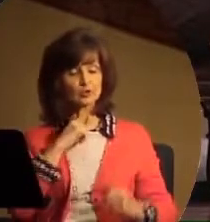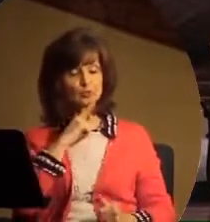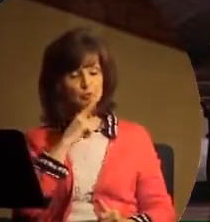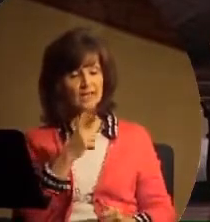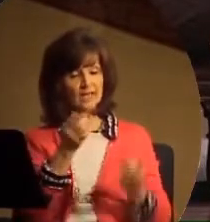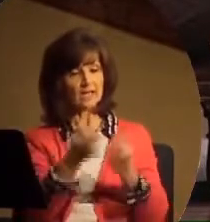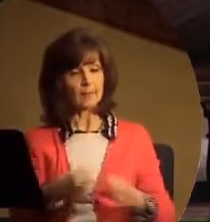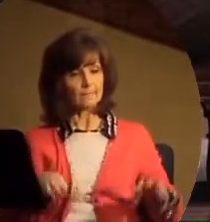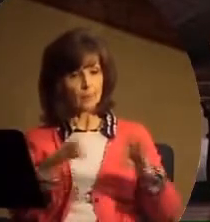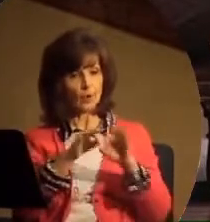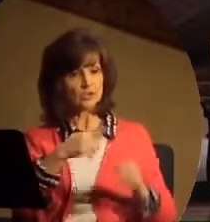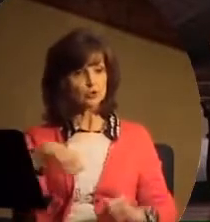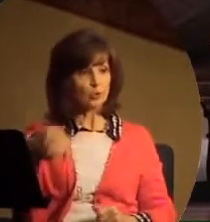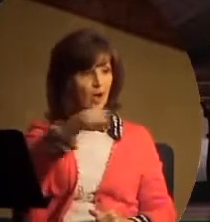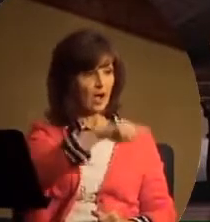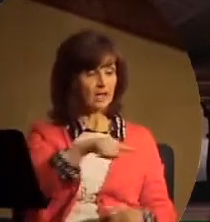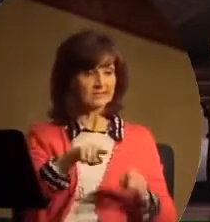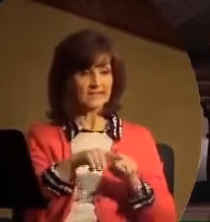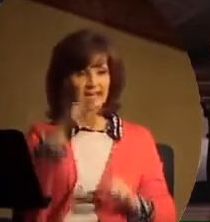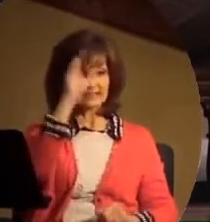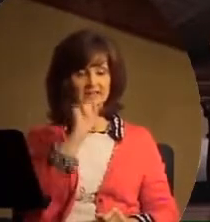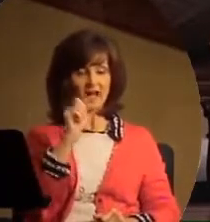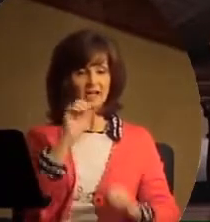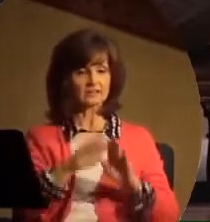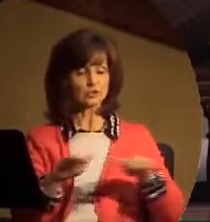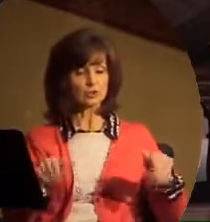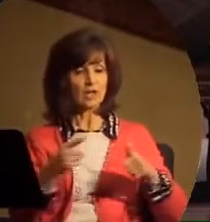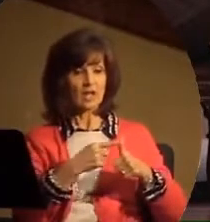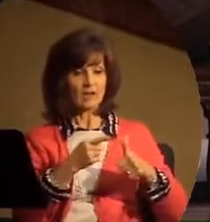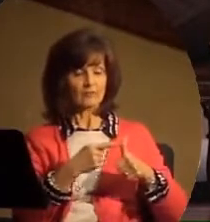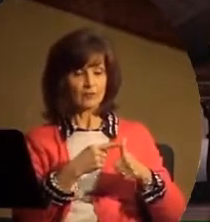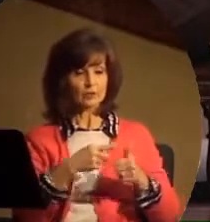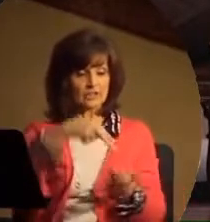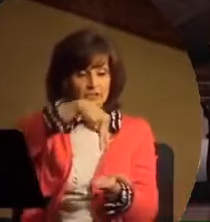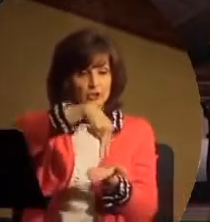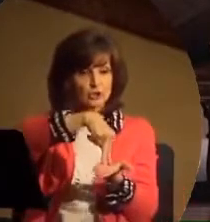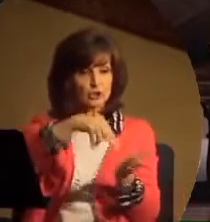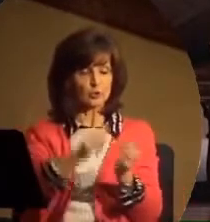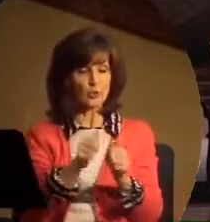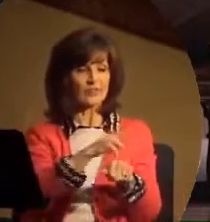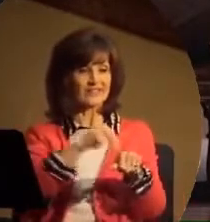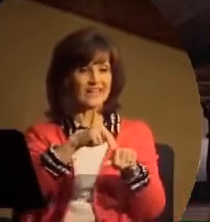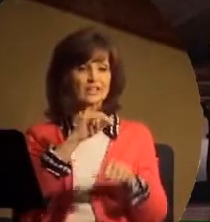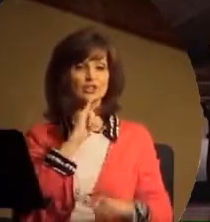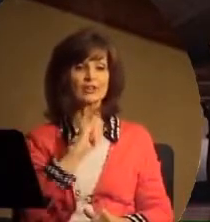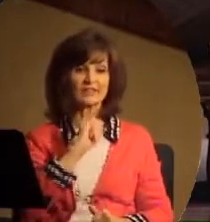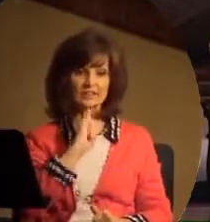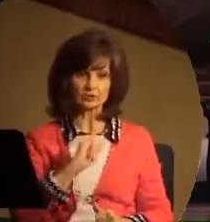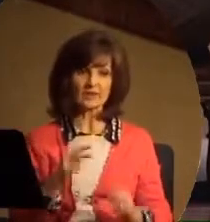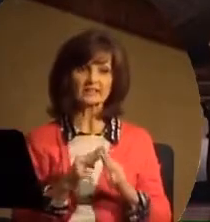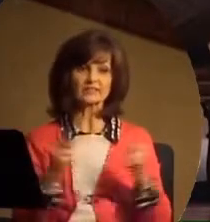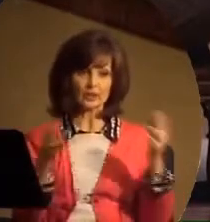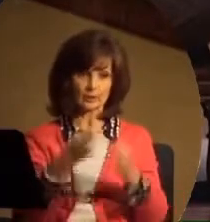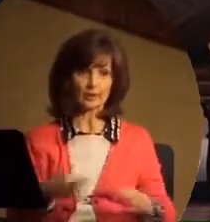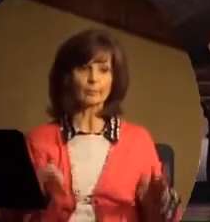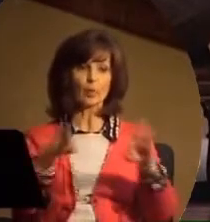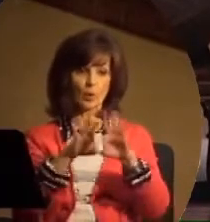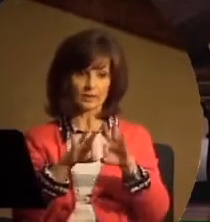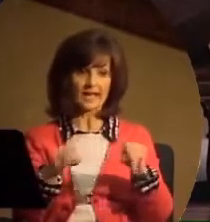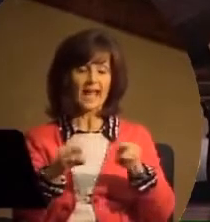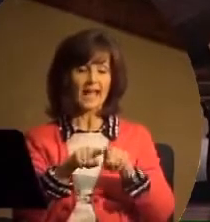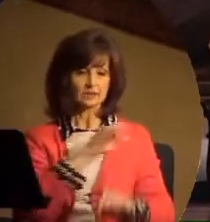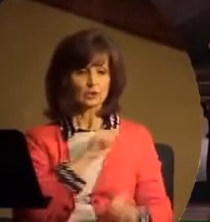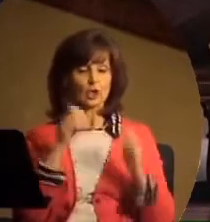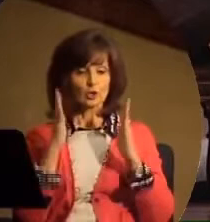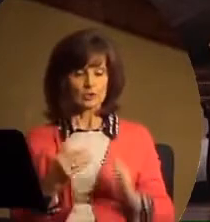really important to us as the people of God. Number one, he's took a stand with the nation of Israel. That's very important to us as the people of